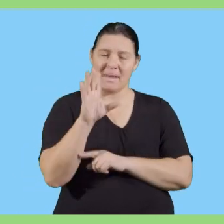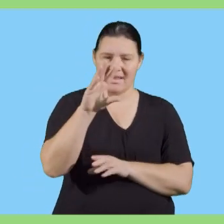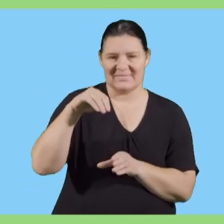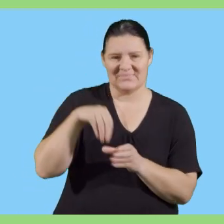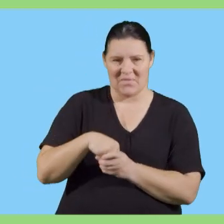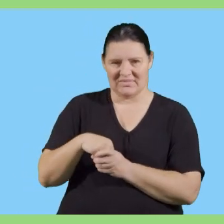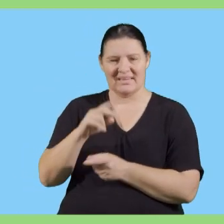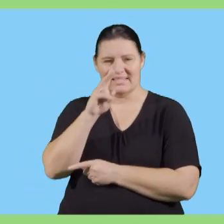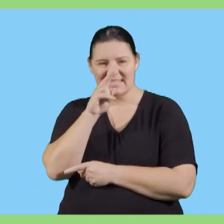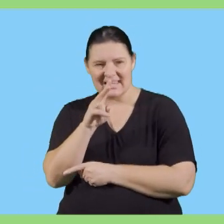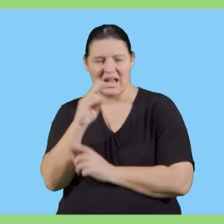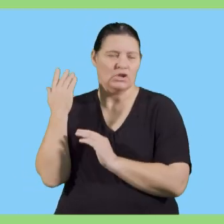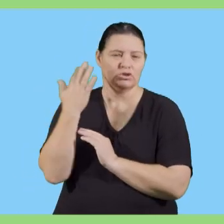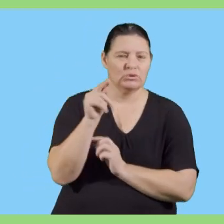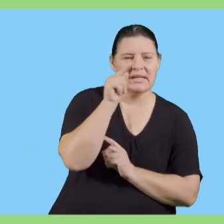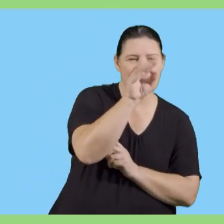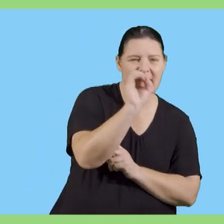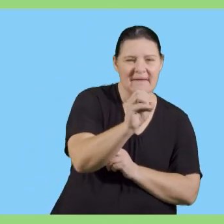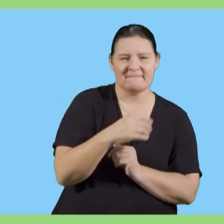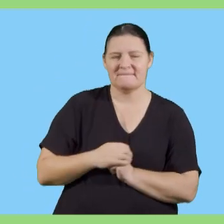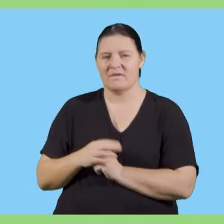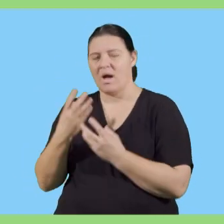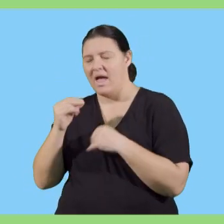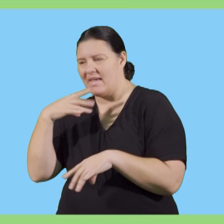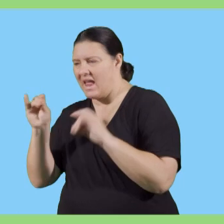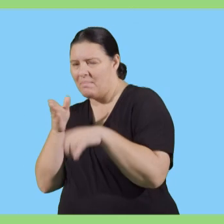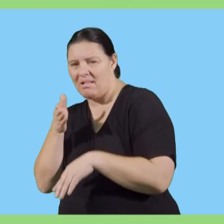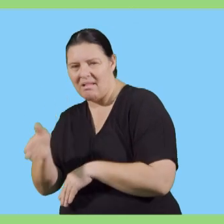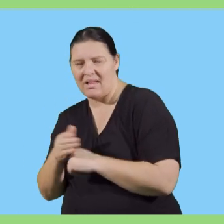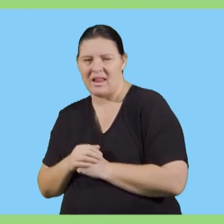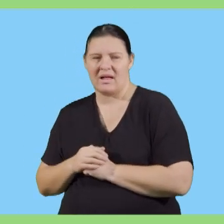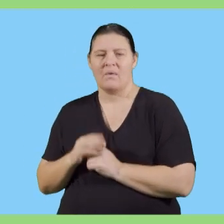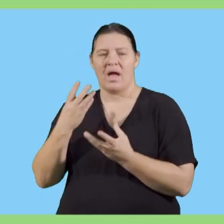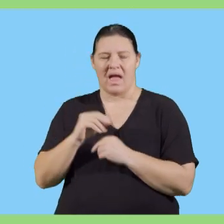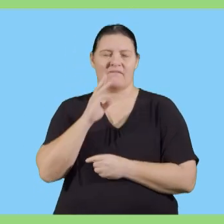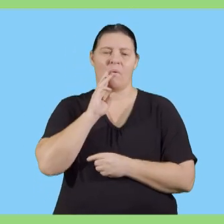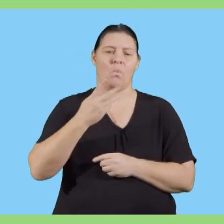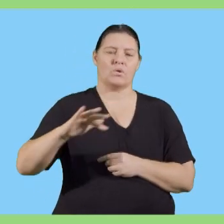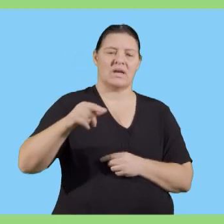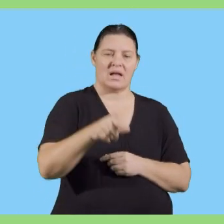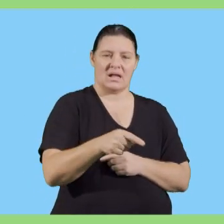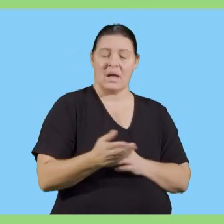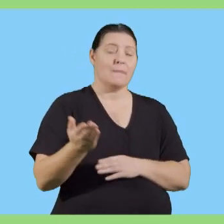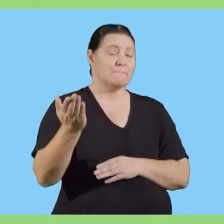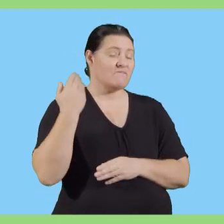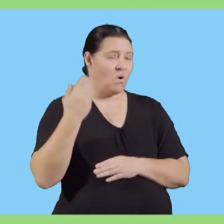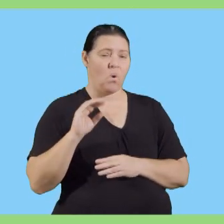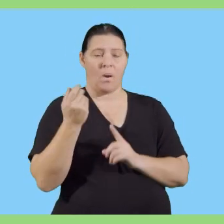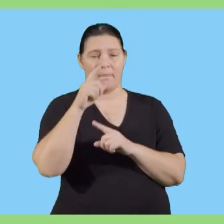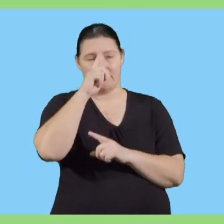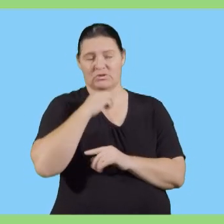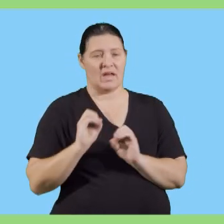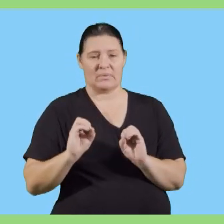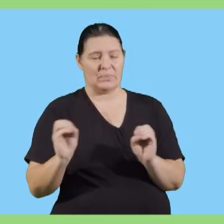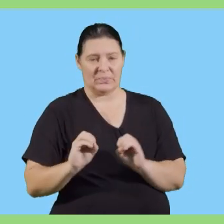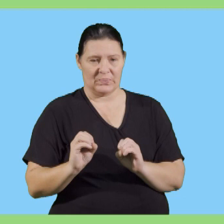here, and we have something that we did not have in the previous pictures. We have the atmosphere, we have the sun, we have water. So